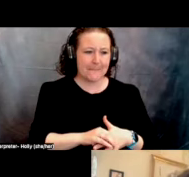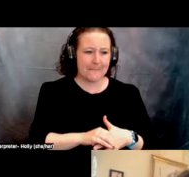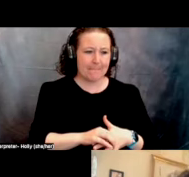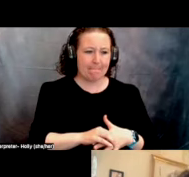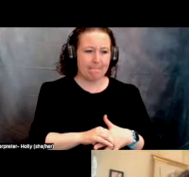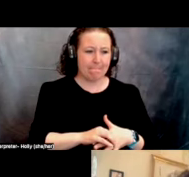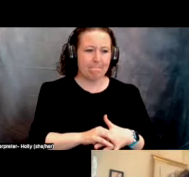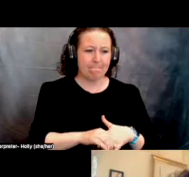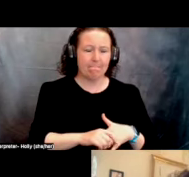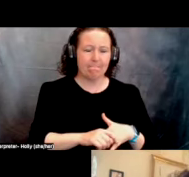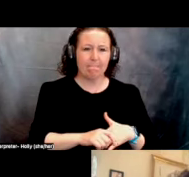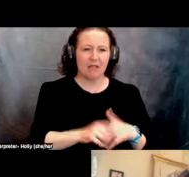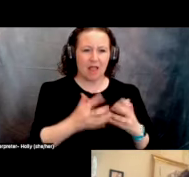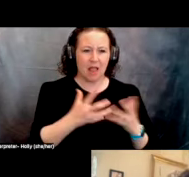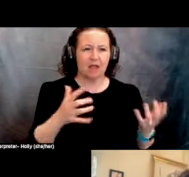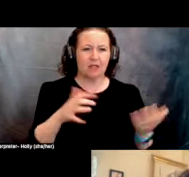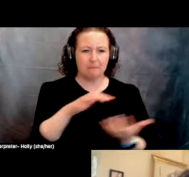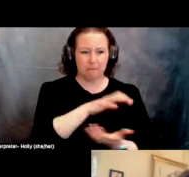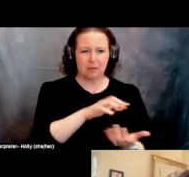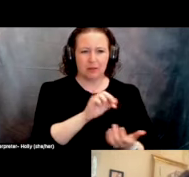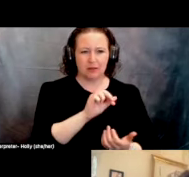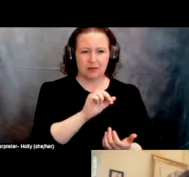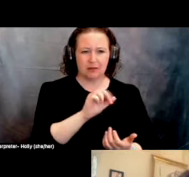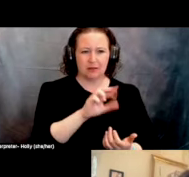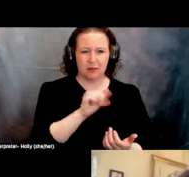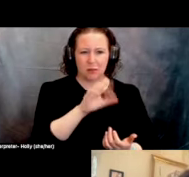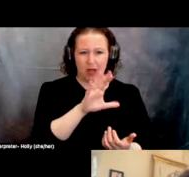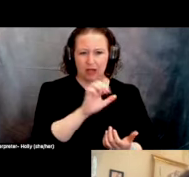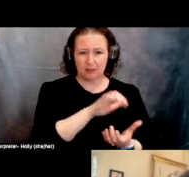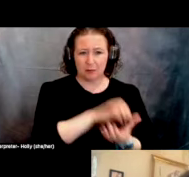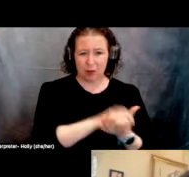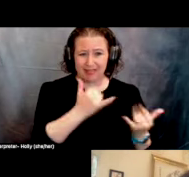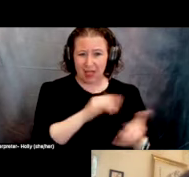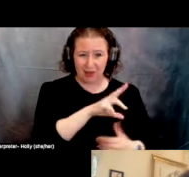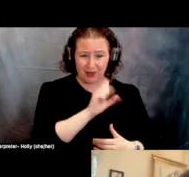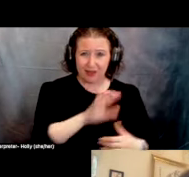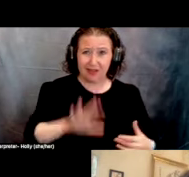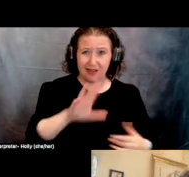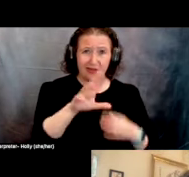a lot of interracial marriages now, like in the United States, all over the world.